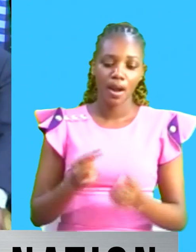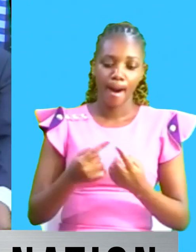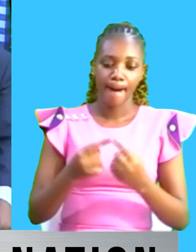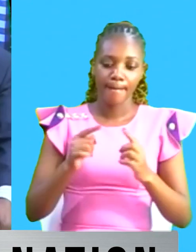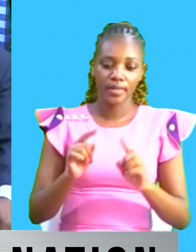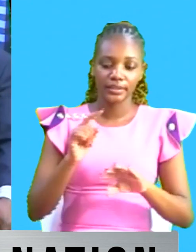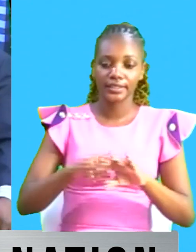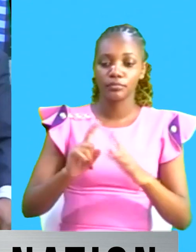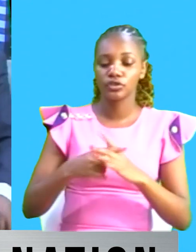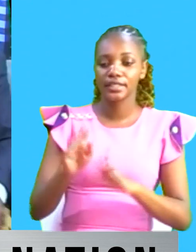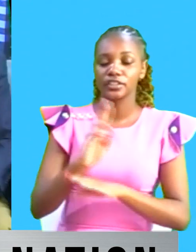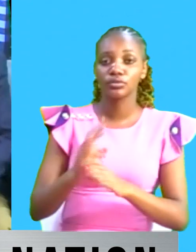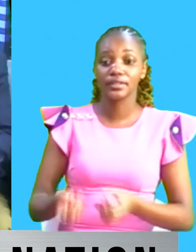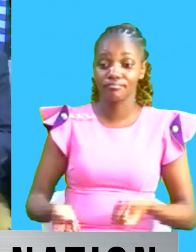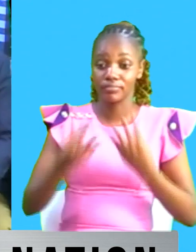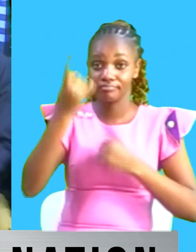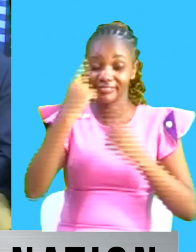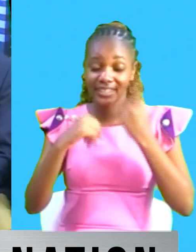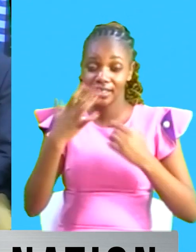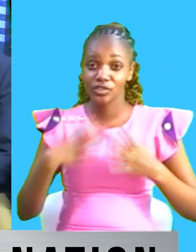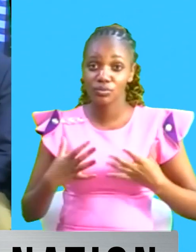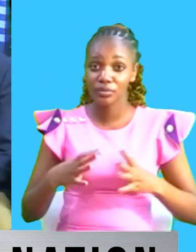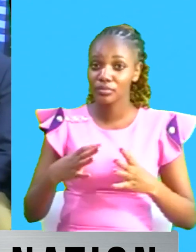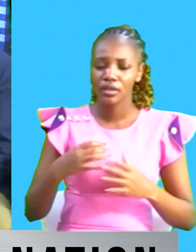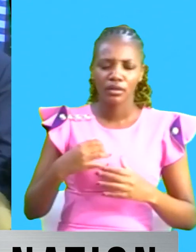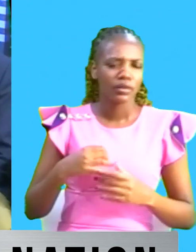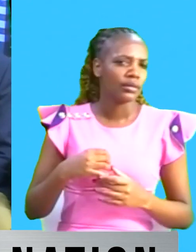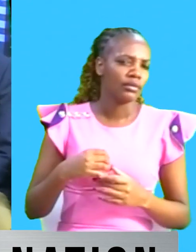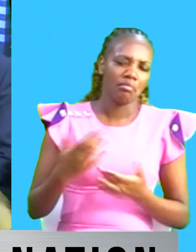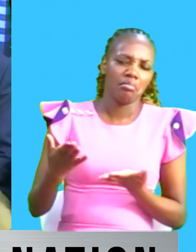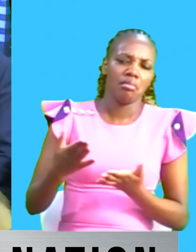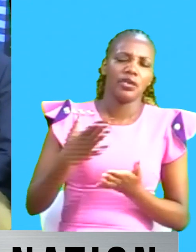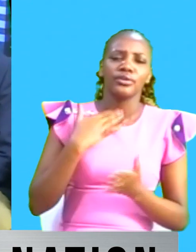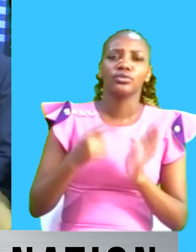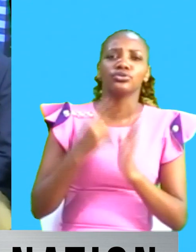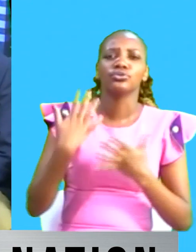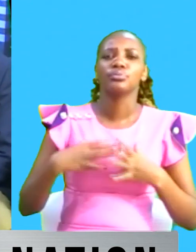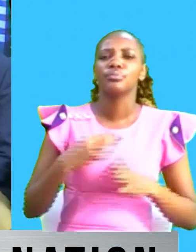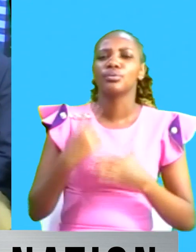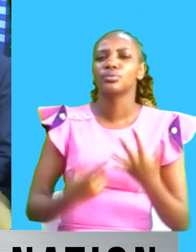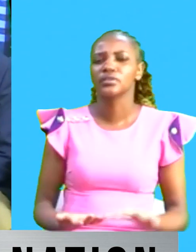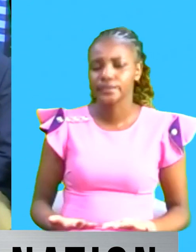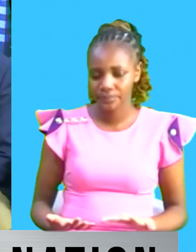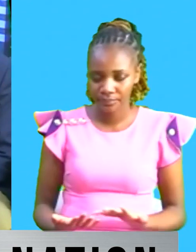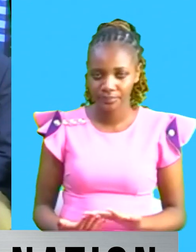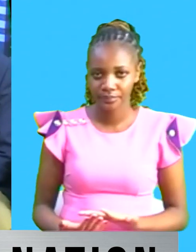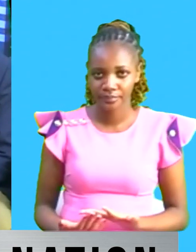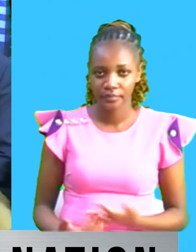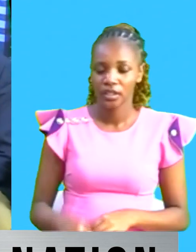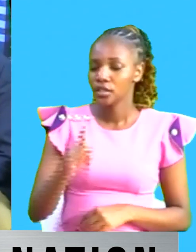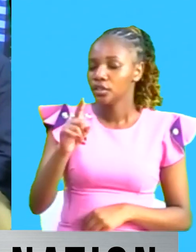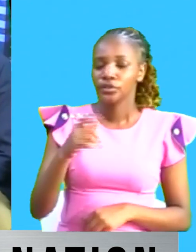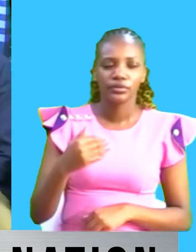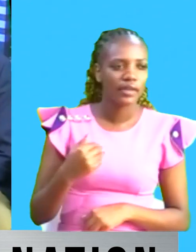when you start using tear gas on people who are mourning, John, what are you telling Kenyans? You're telling Kenyans that you don't